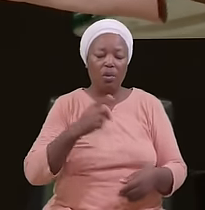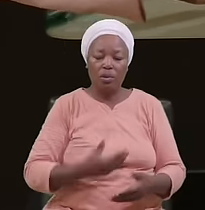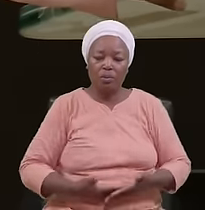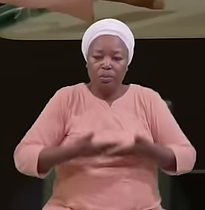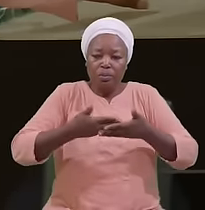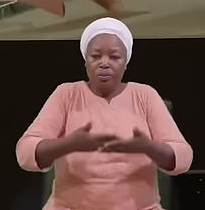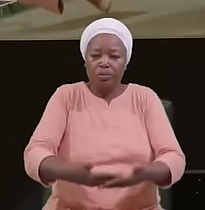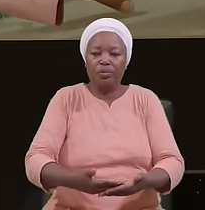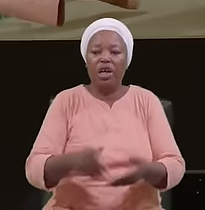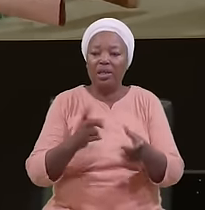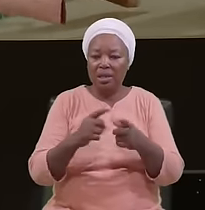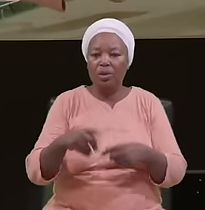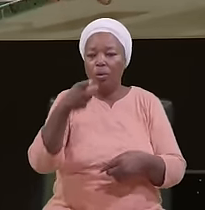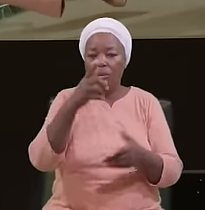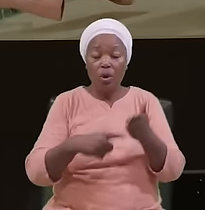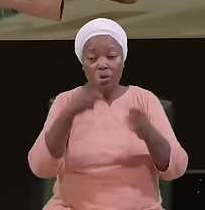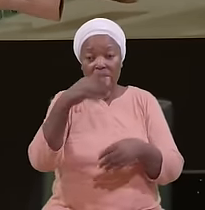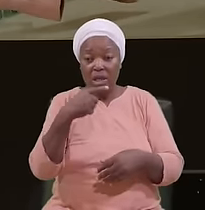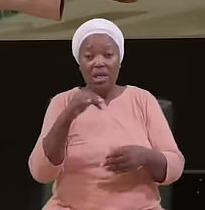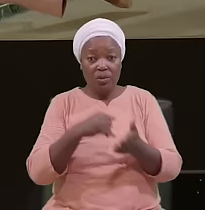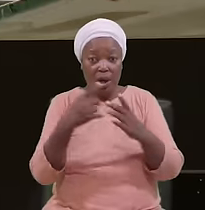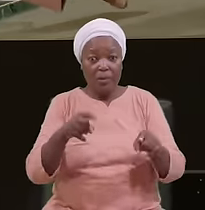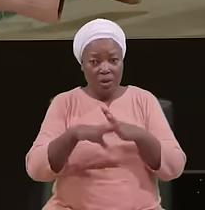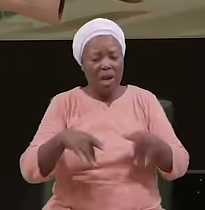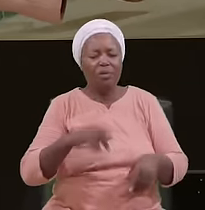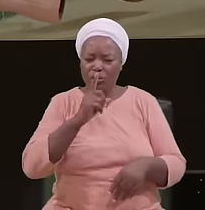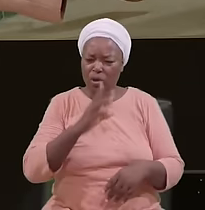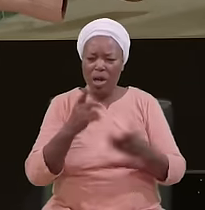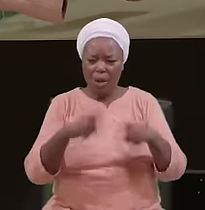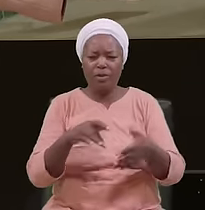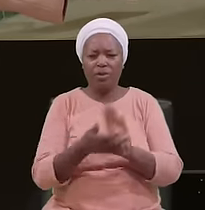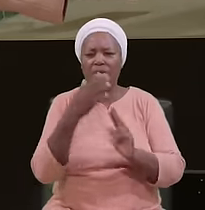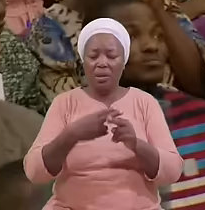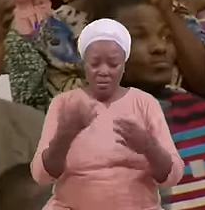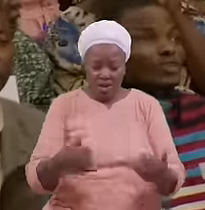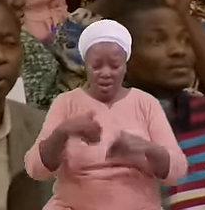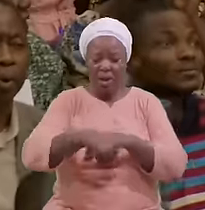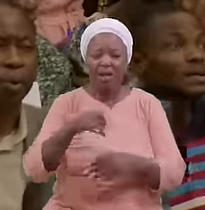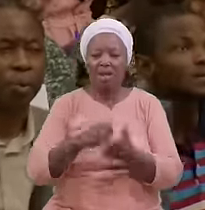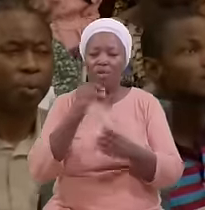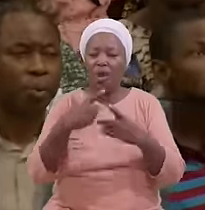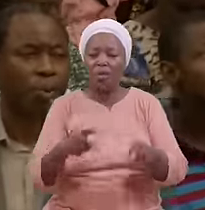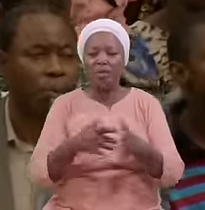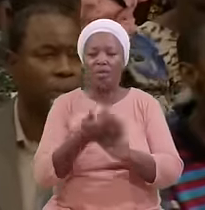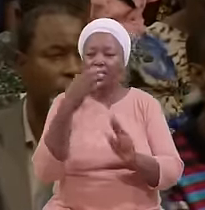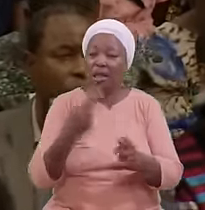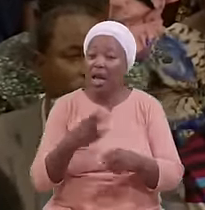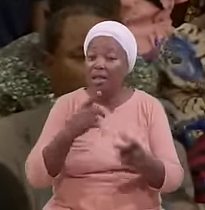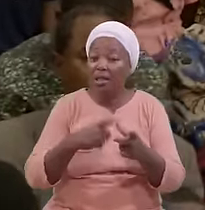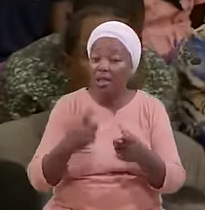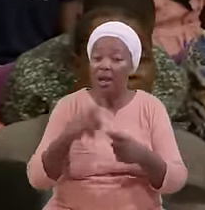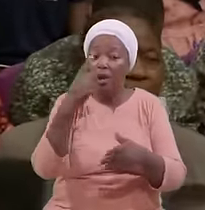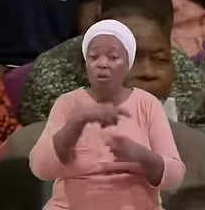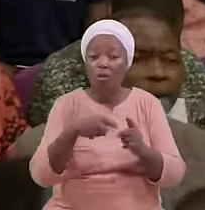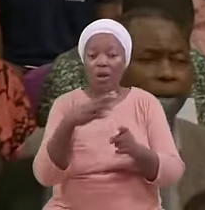God said will happen in your life will happen. Amen. Tonight it will happen. Amen. And then when the child